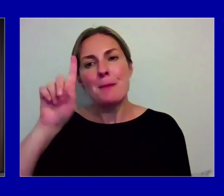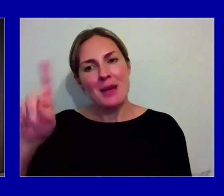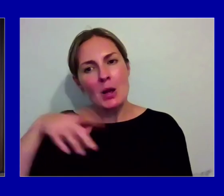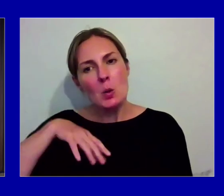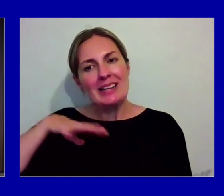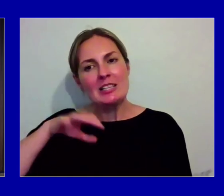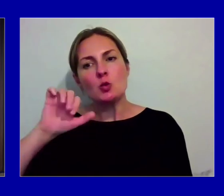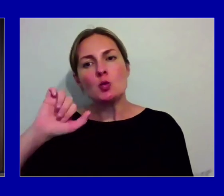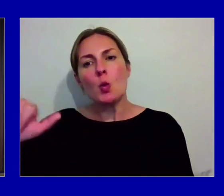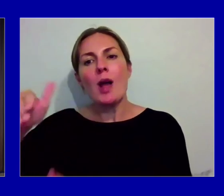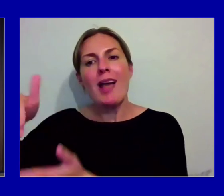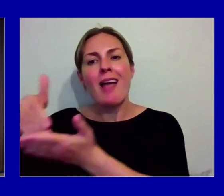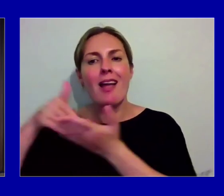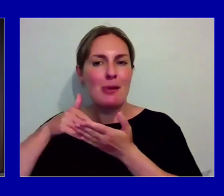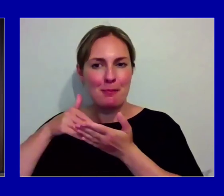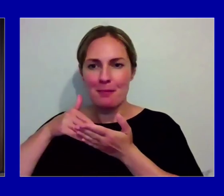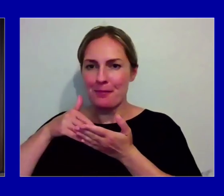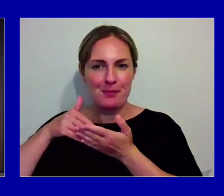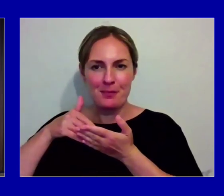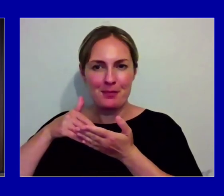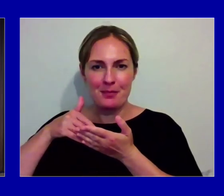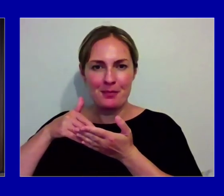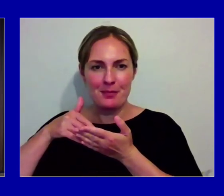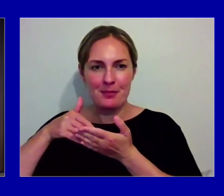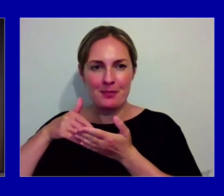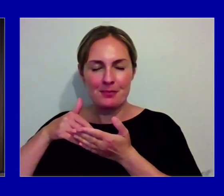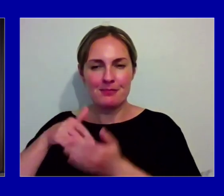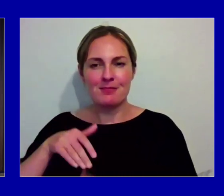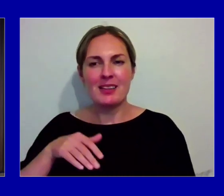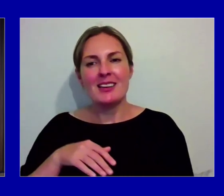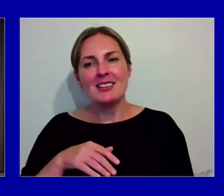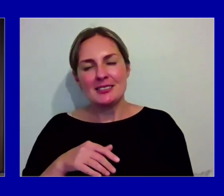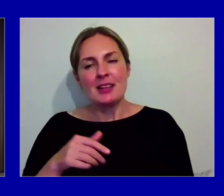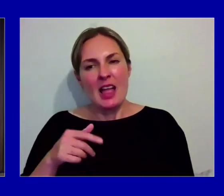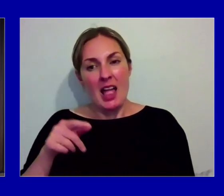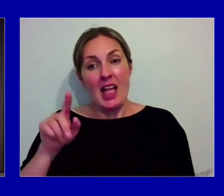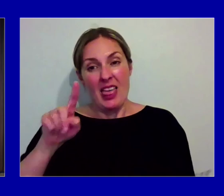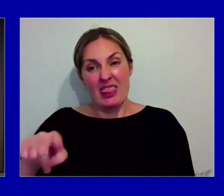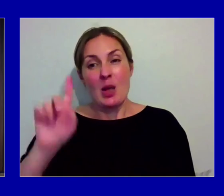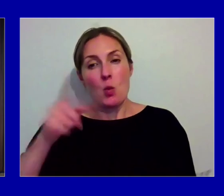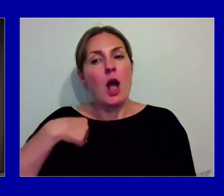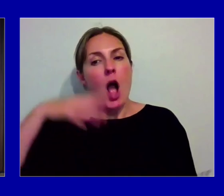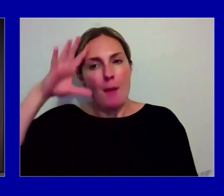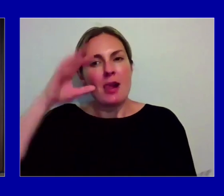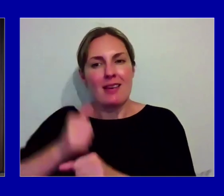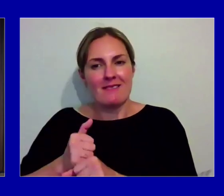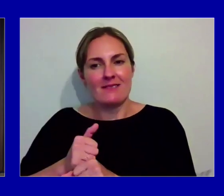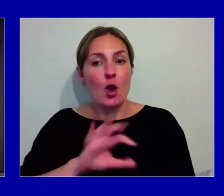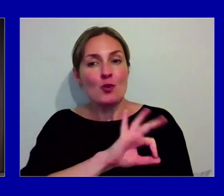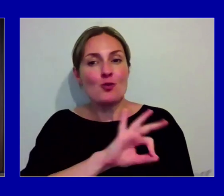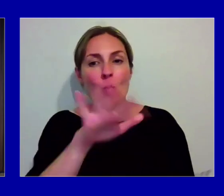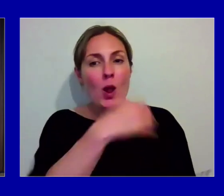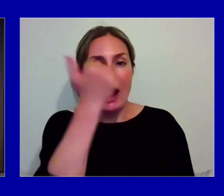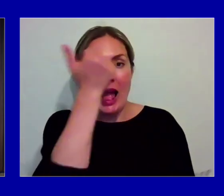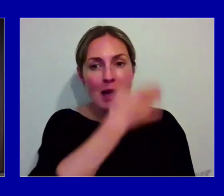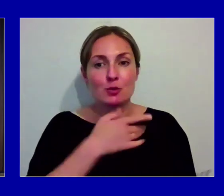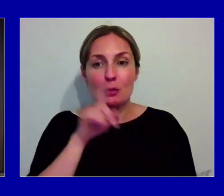isolation from you. And no, not all Aboriginal people believe that, but I, I, I've experienced it and I've seen